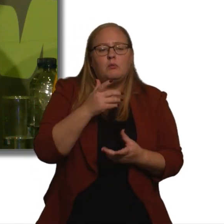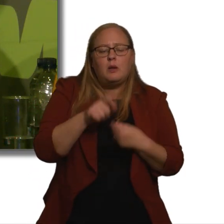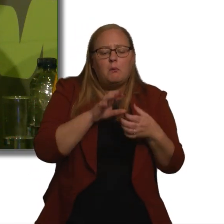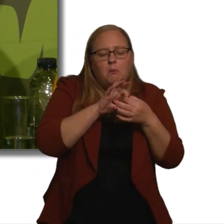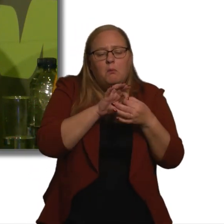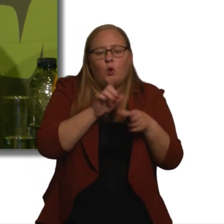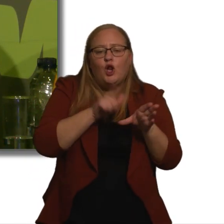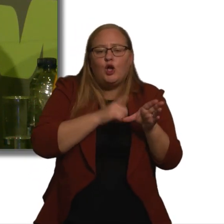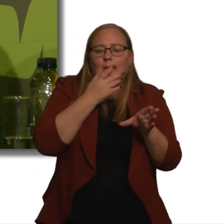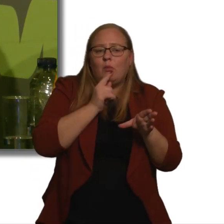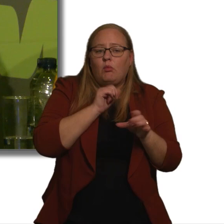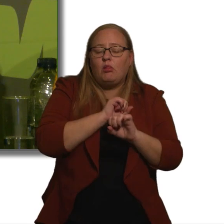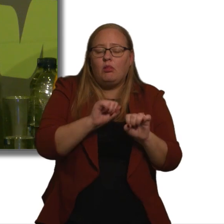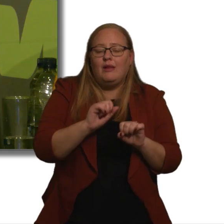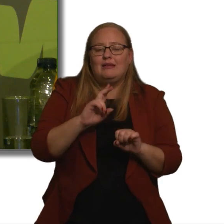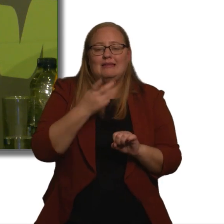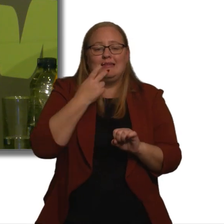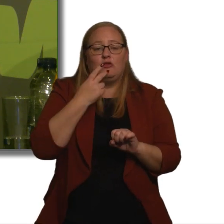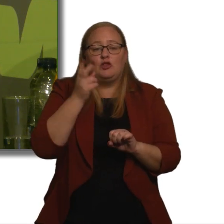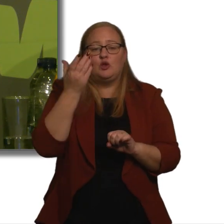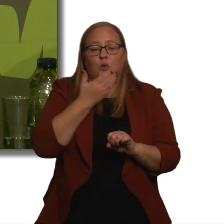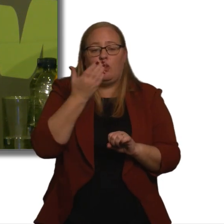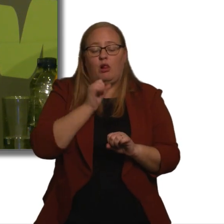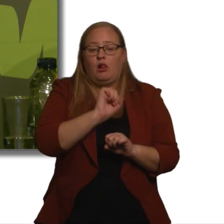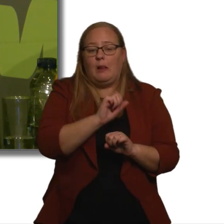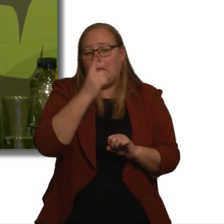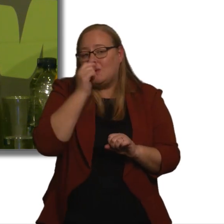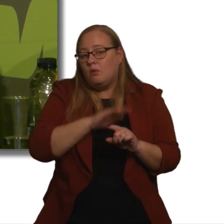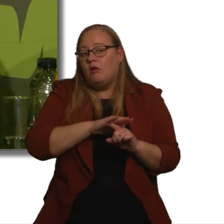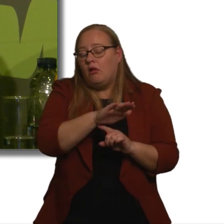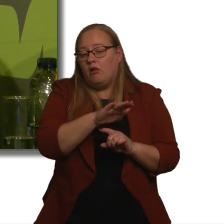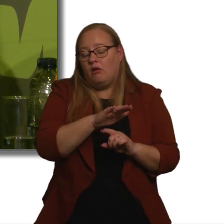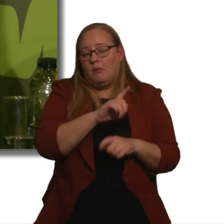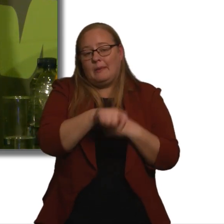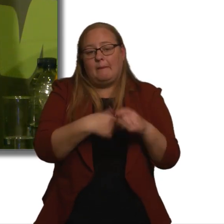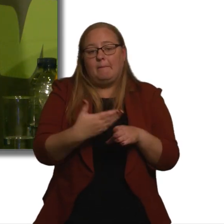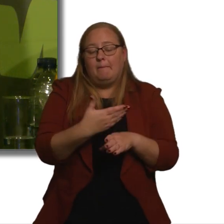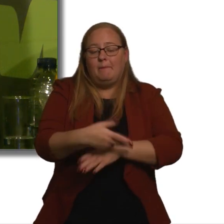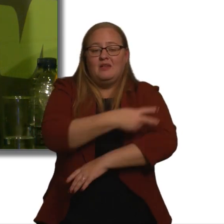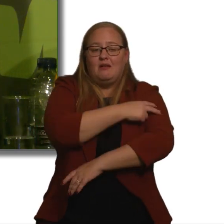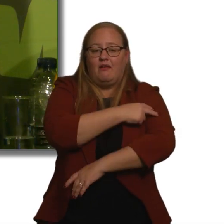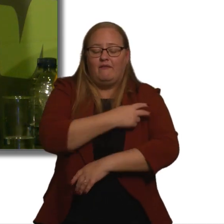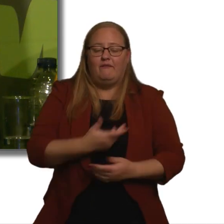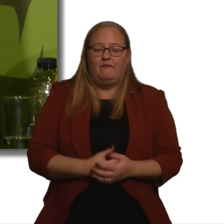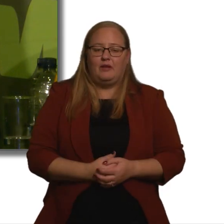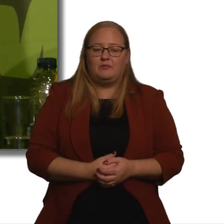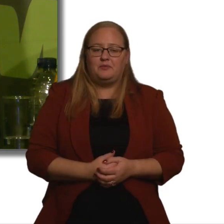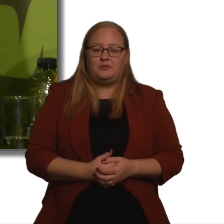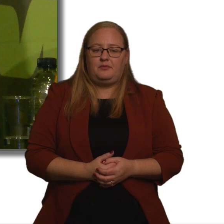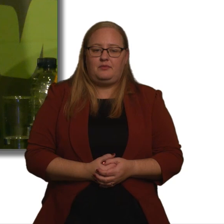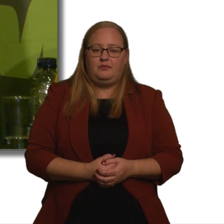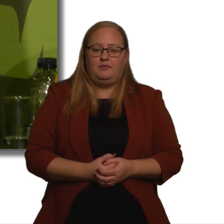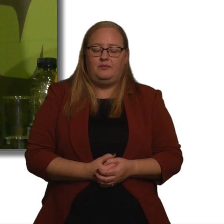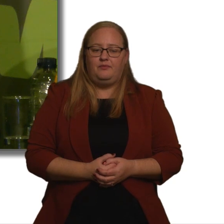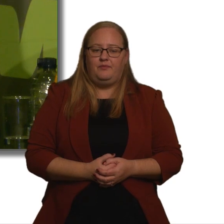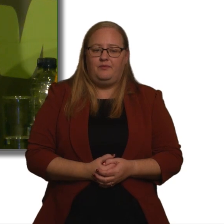that potentially could find future employment within our society. There's a real added benefit of that, and it's that the